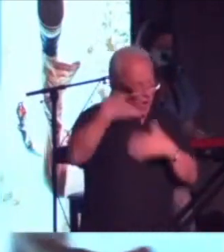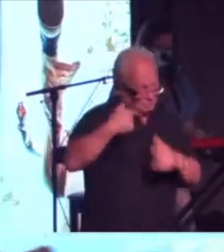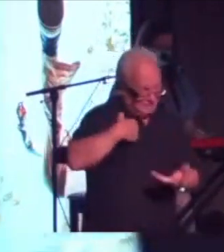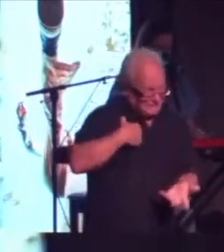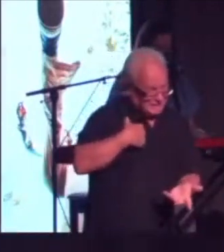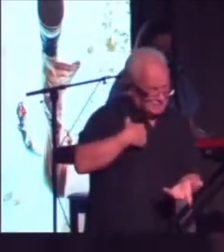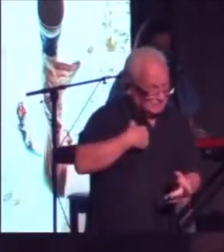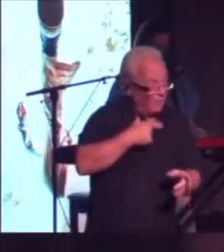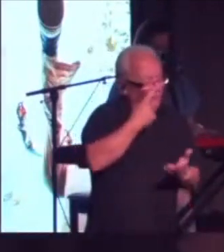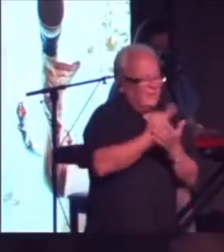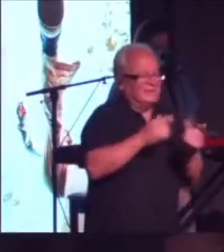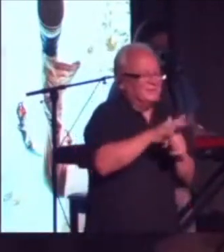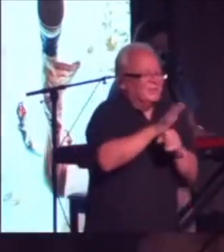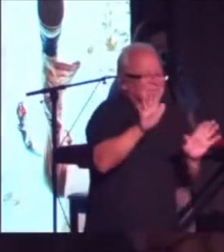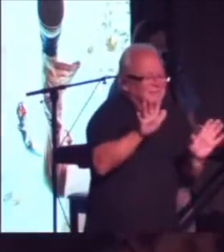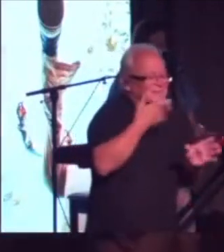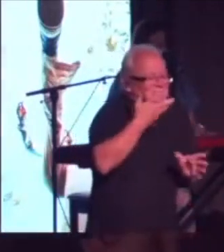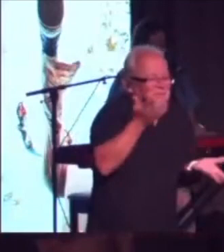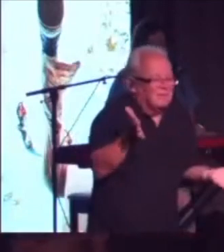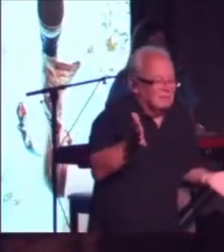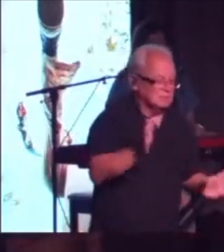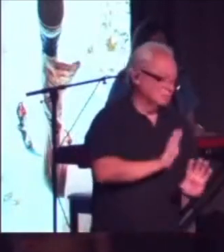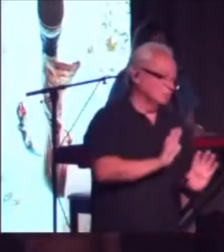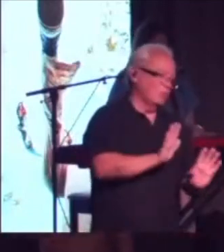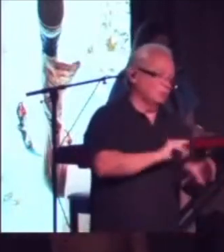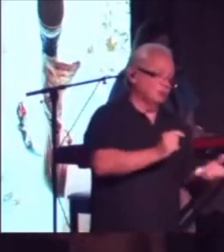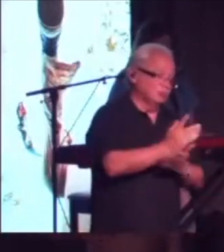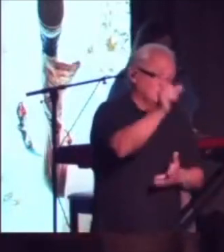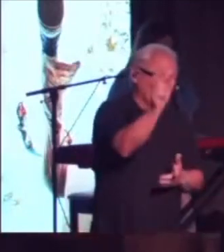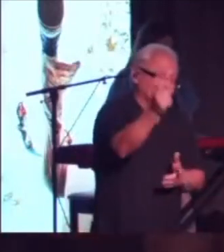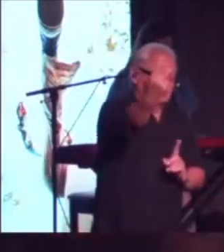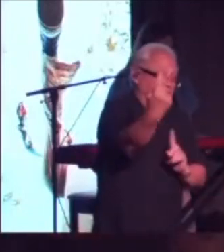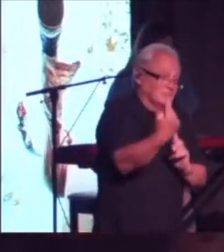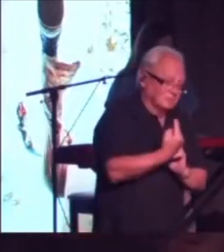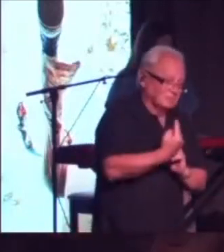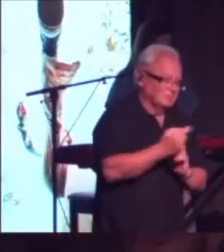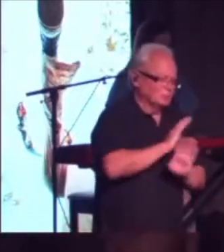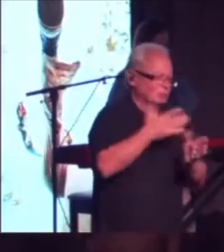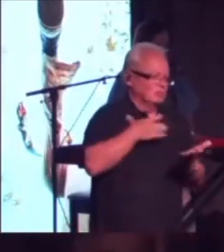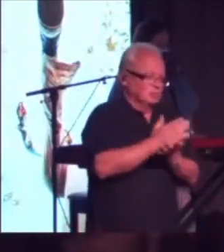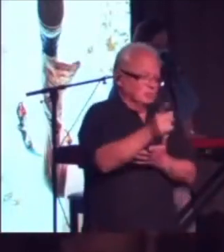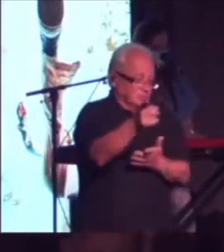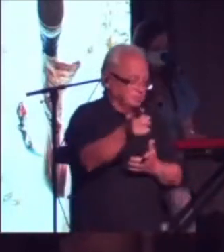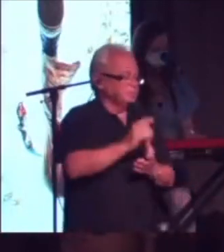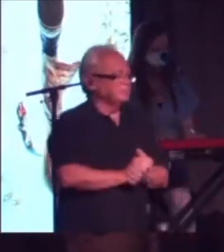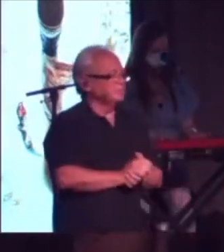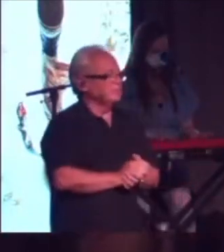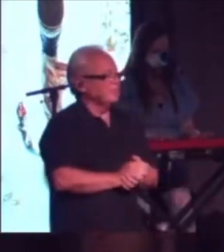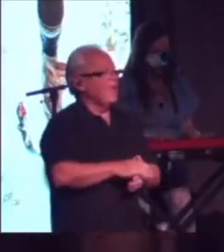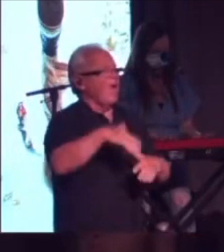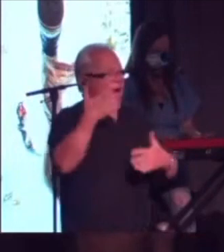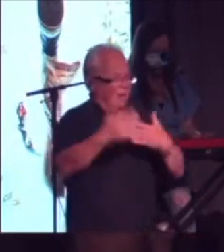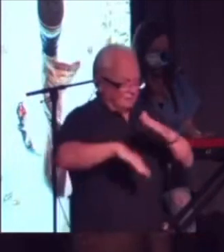actually hurts you. The journey that you've been on, what you've had to walk, the insecurity that you have, that actually is harmful